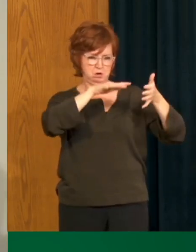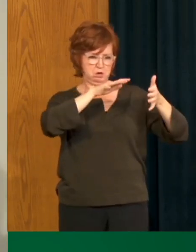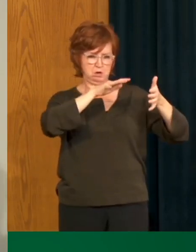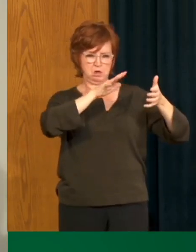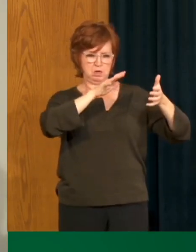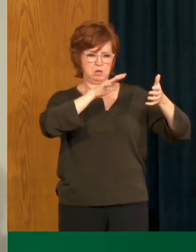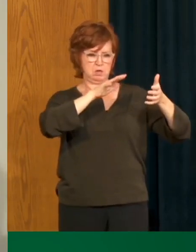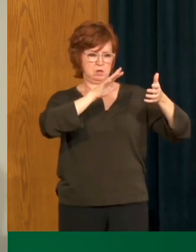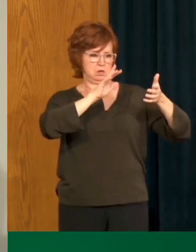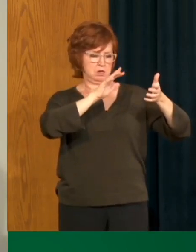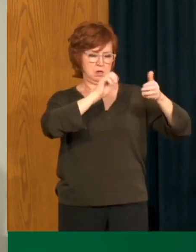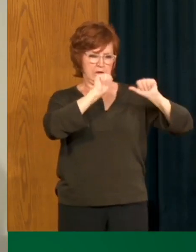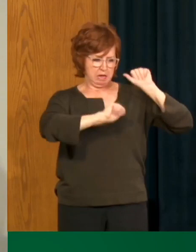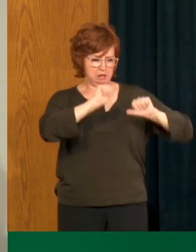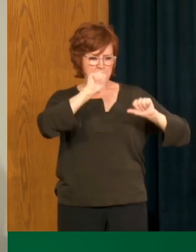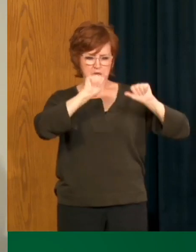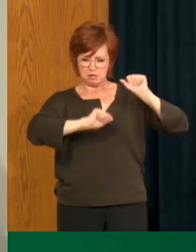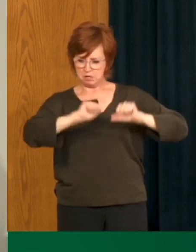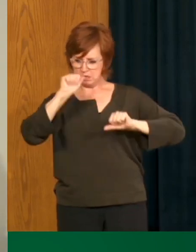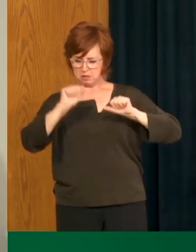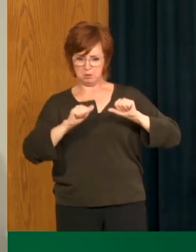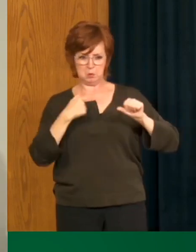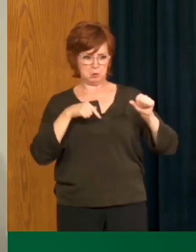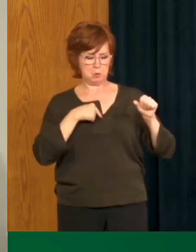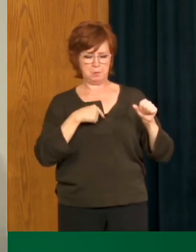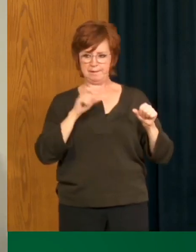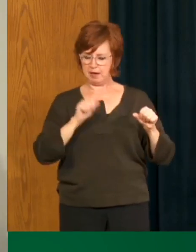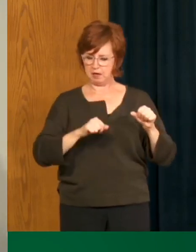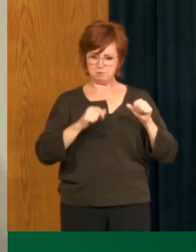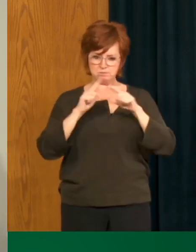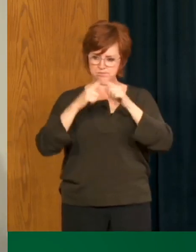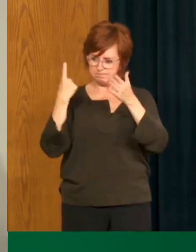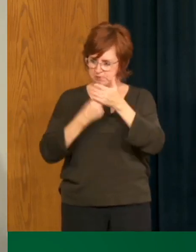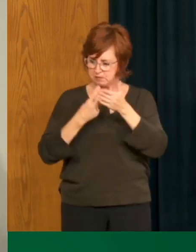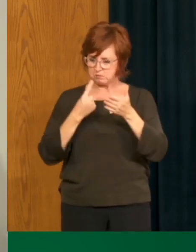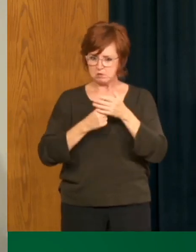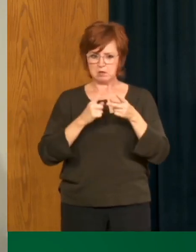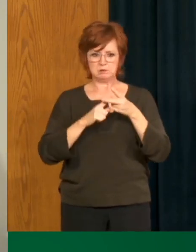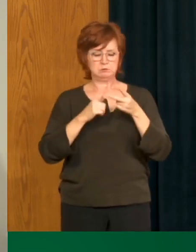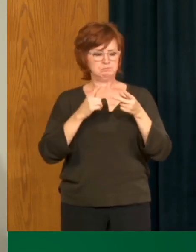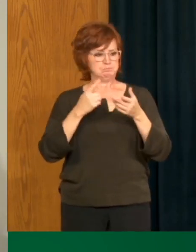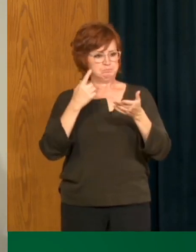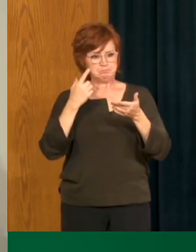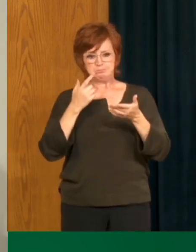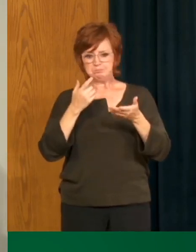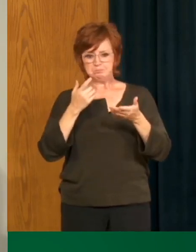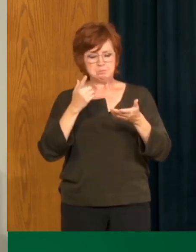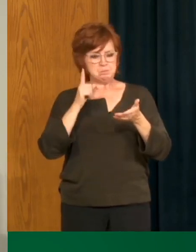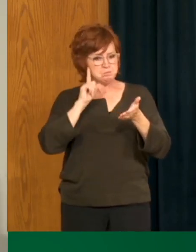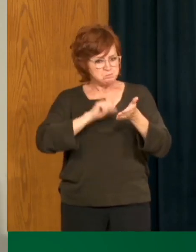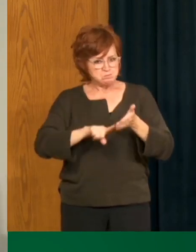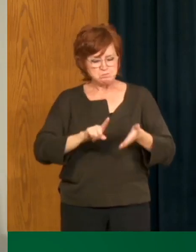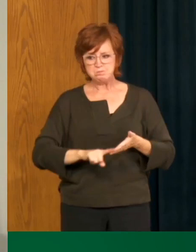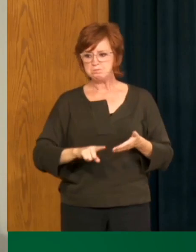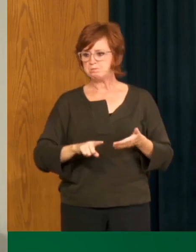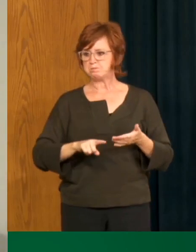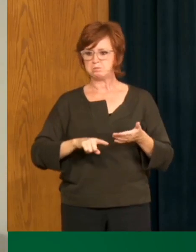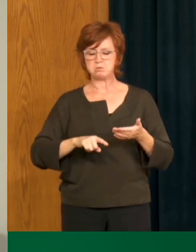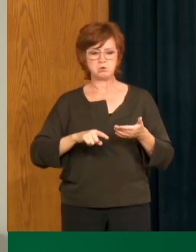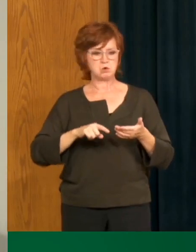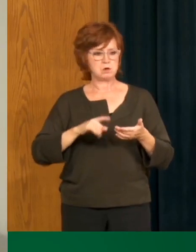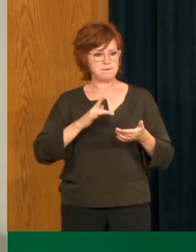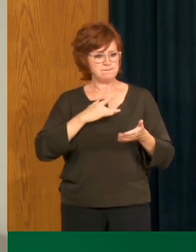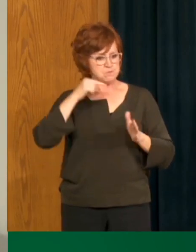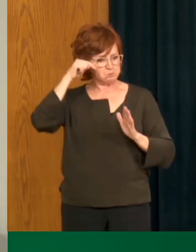case? Is it a case linked to a household setting? Is it an outbreak, or is it otherwise an issue of